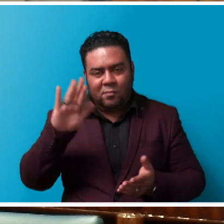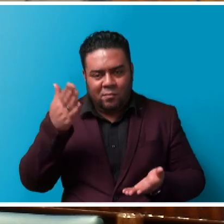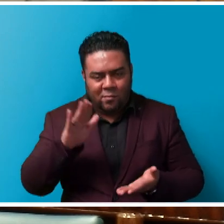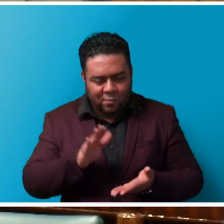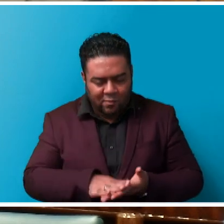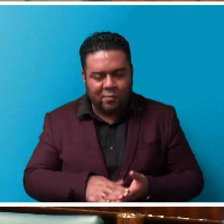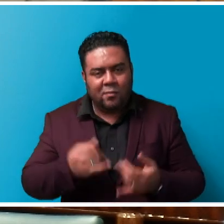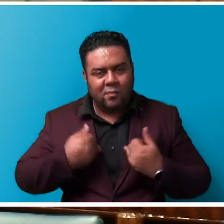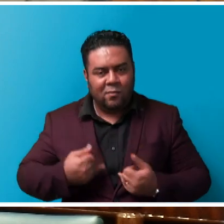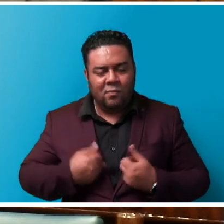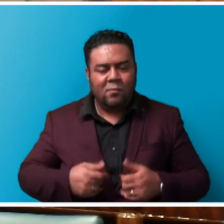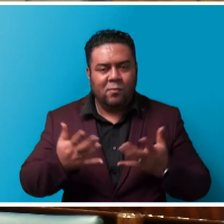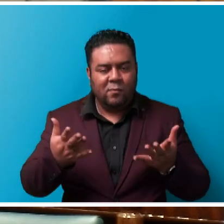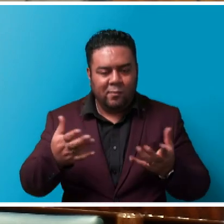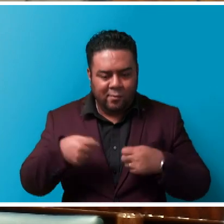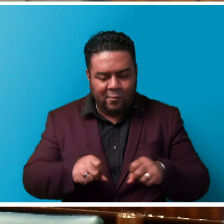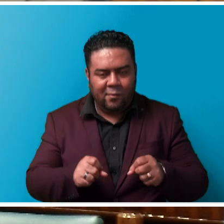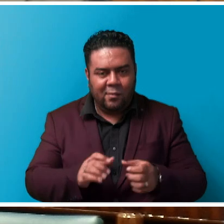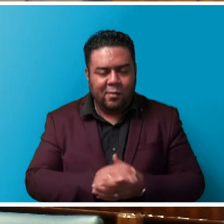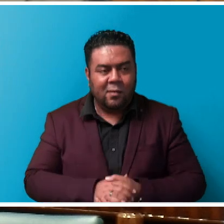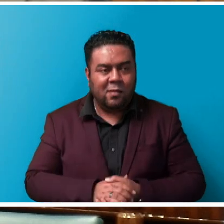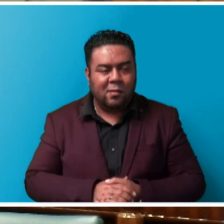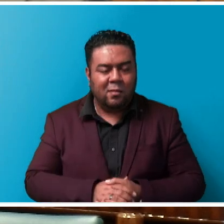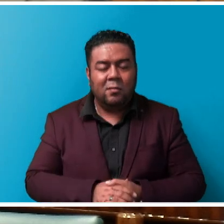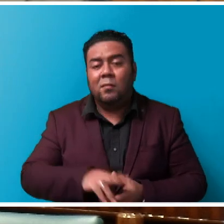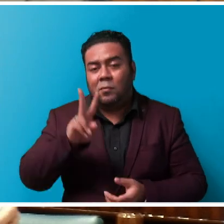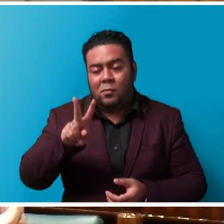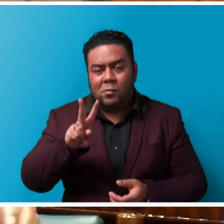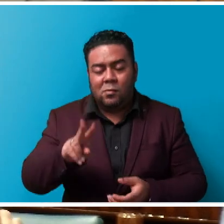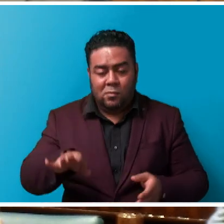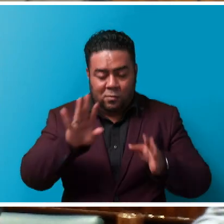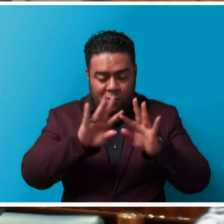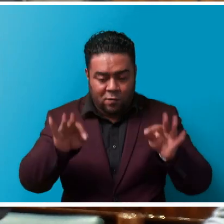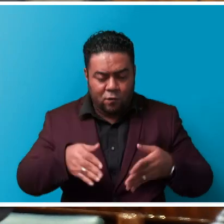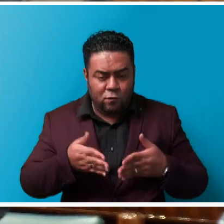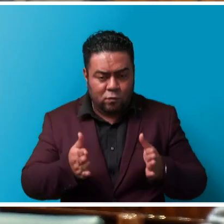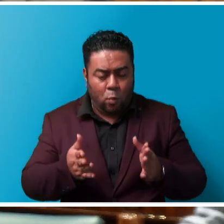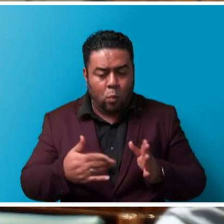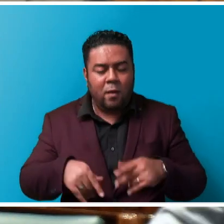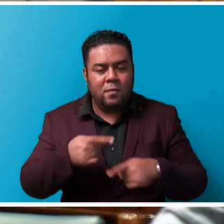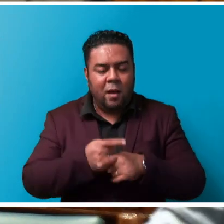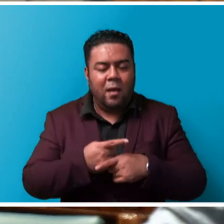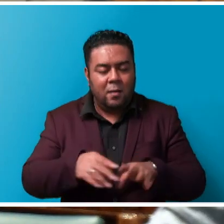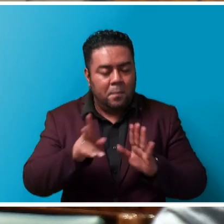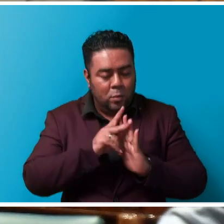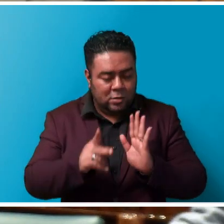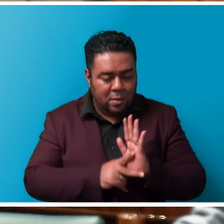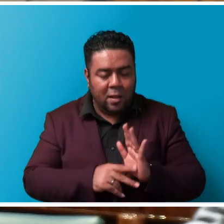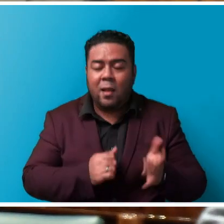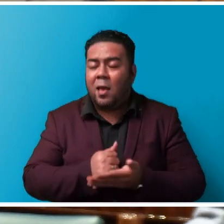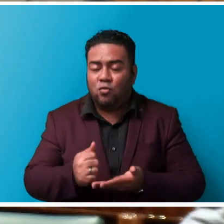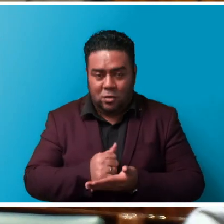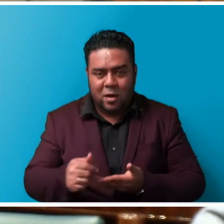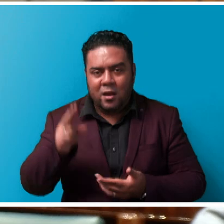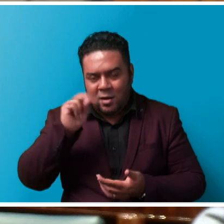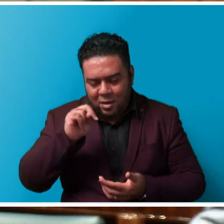implementation strategy. These two strategic frameworks will provide the guiding principles and action needed to